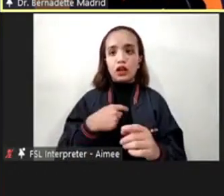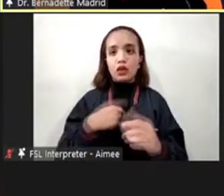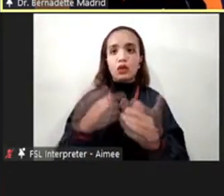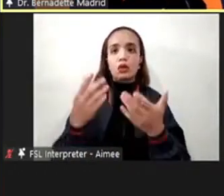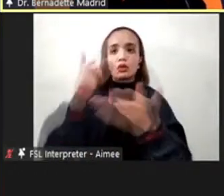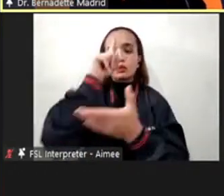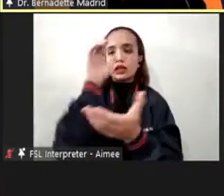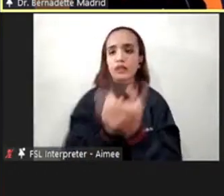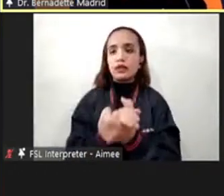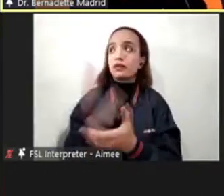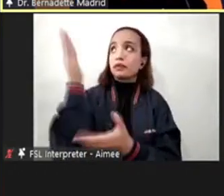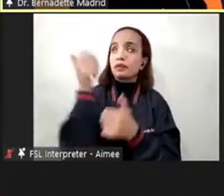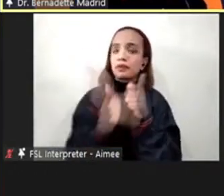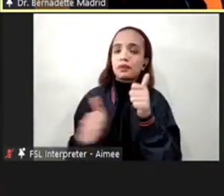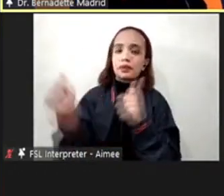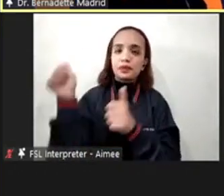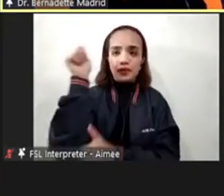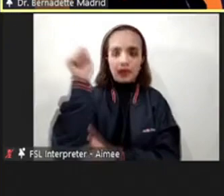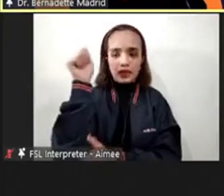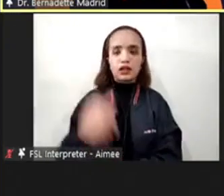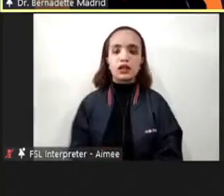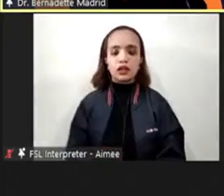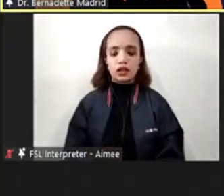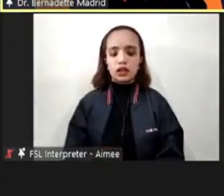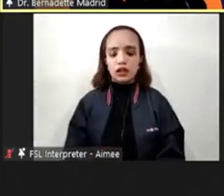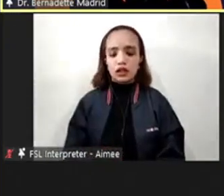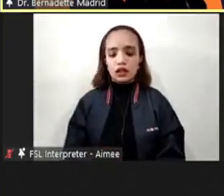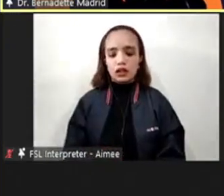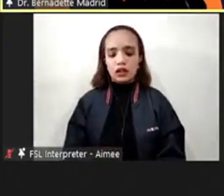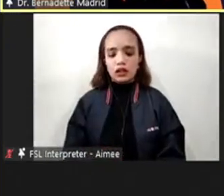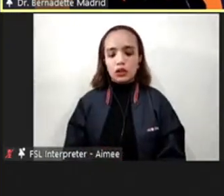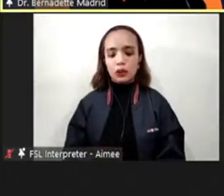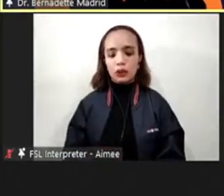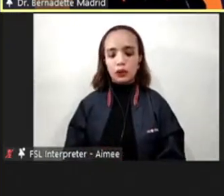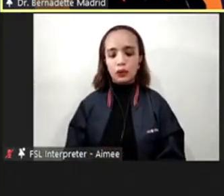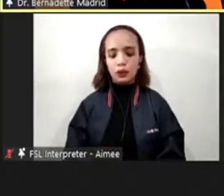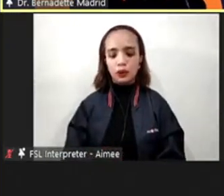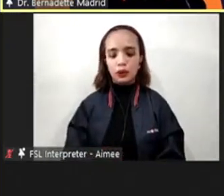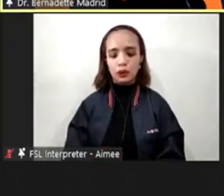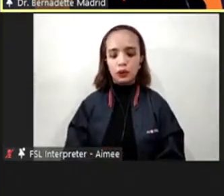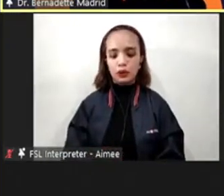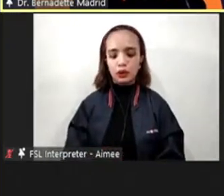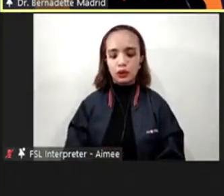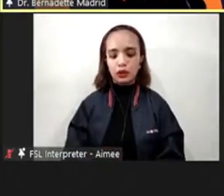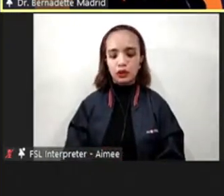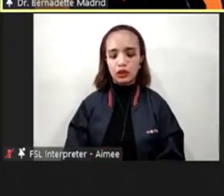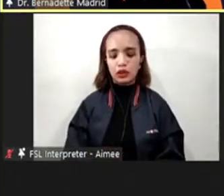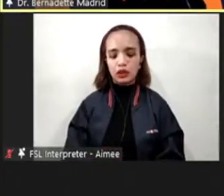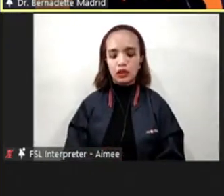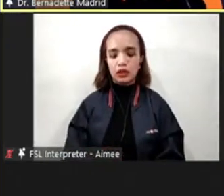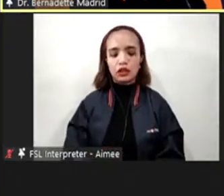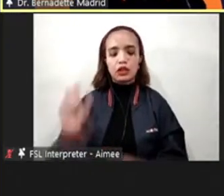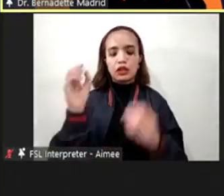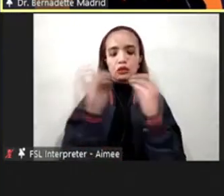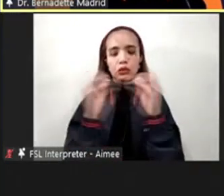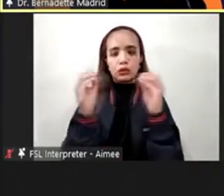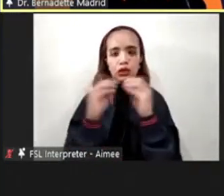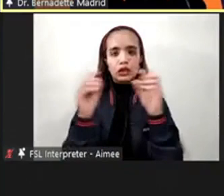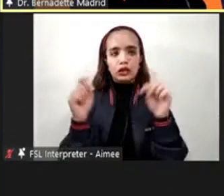providence really increased 1,000 times, if not more, during this COVID pandemic.